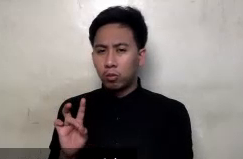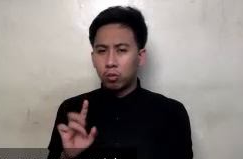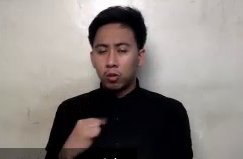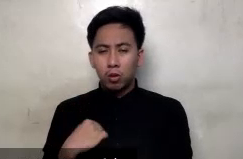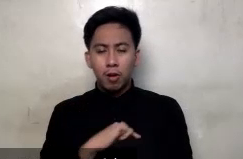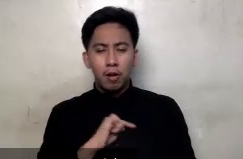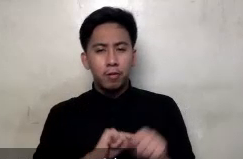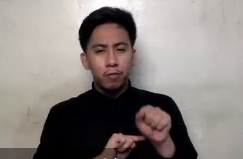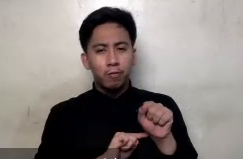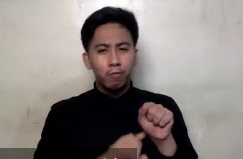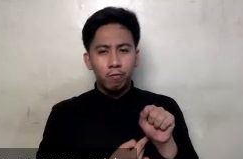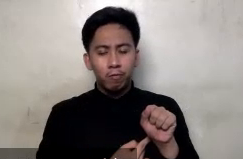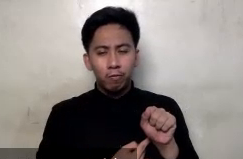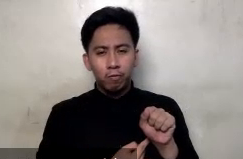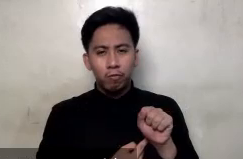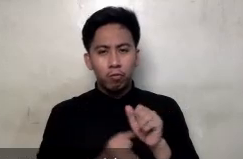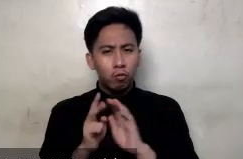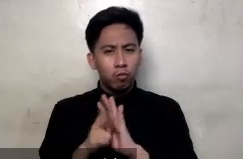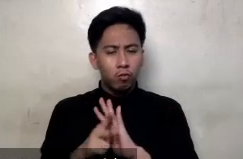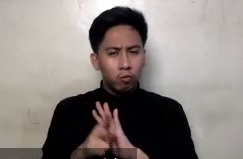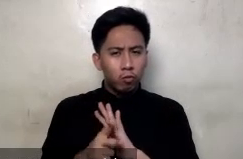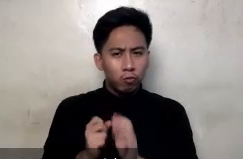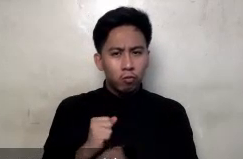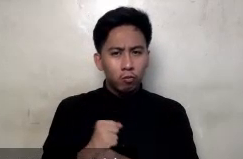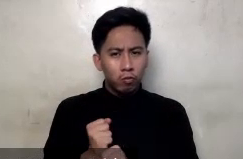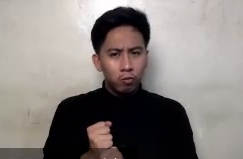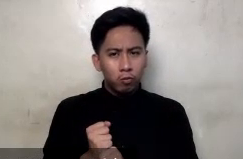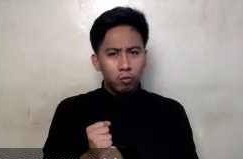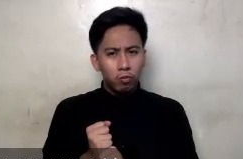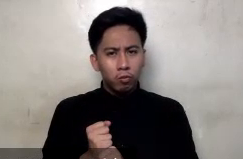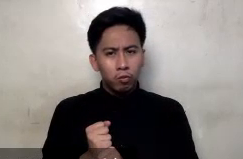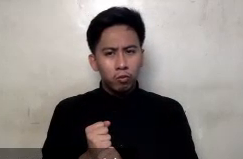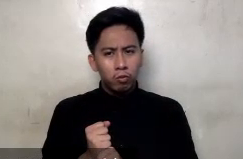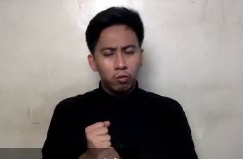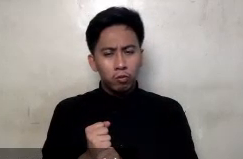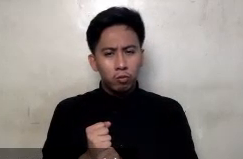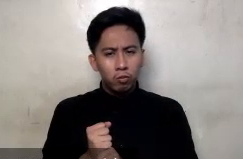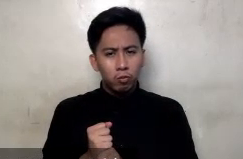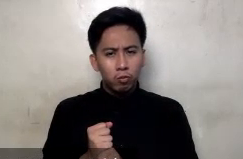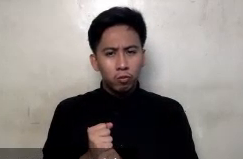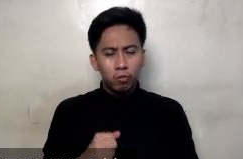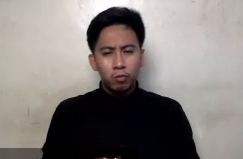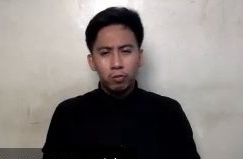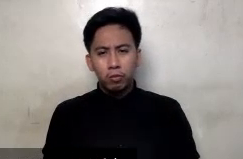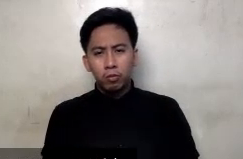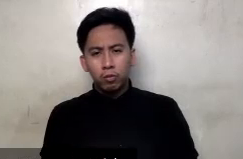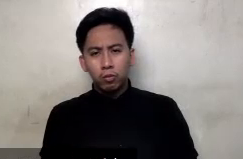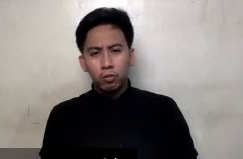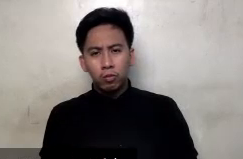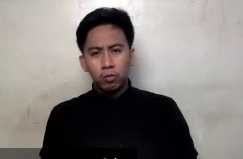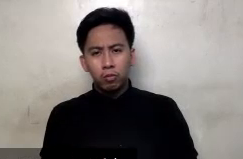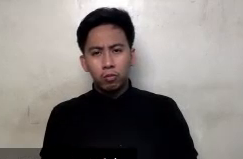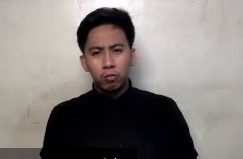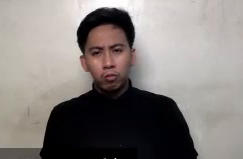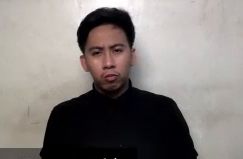started GBU or Gasang Bahandianon sa Umahan. Originally,